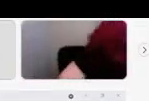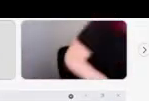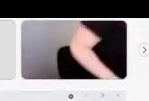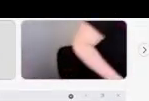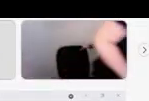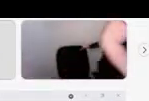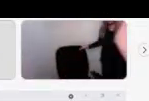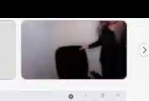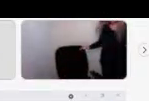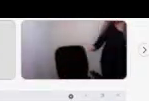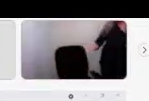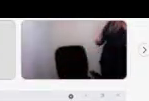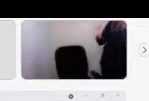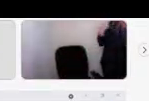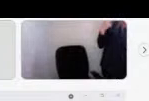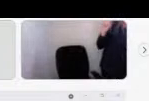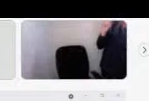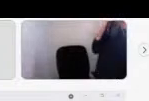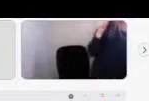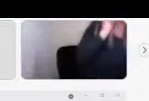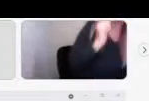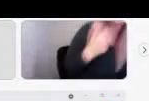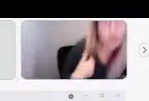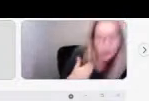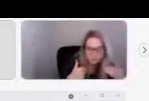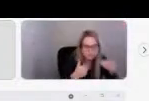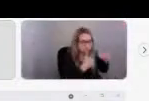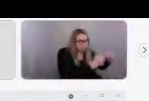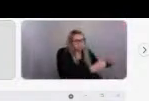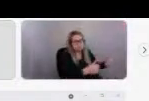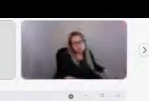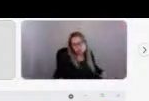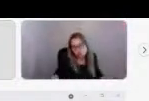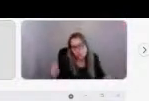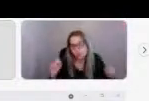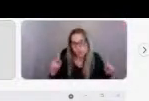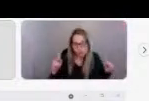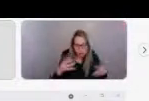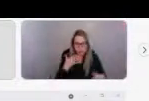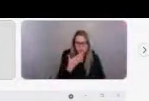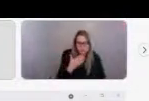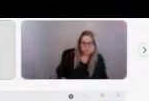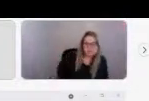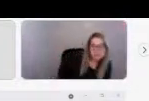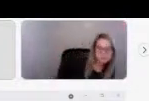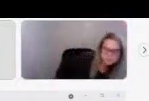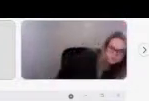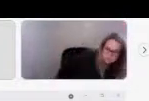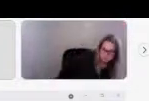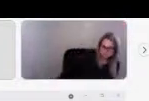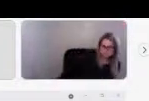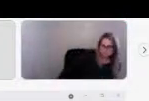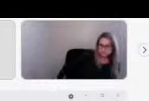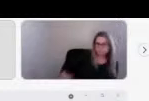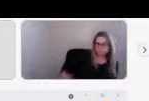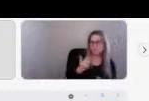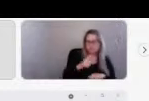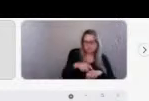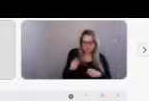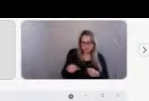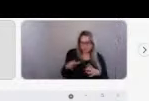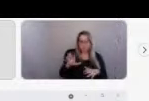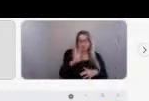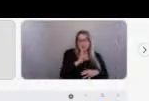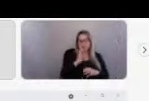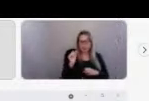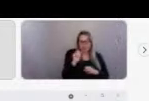yes can you hear me yes please proceed okay thank you i appreciate this time to be able to speak with all of